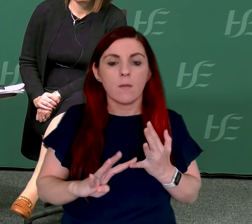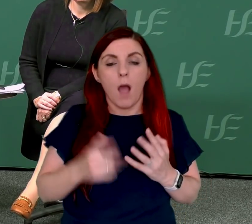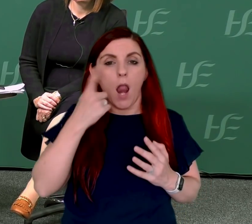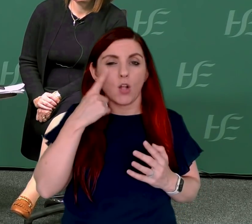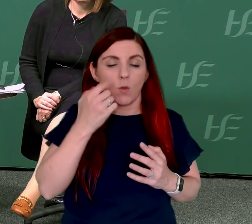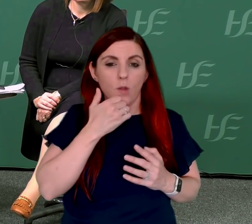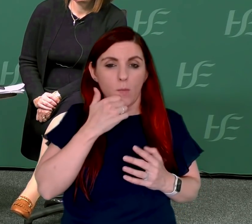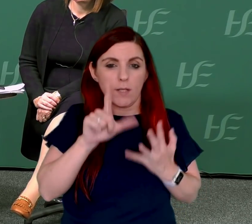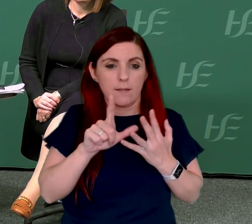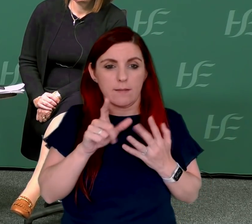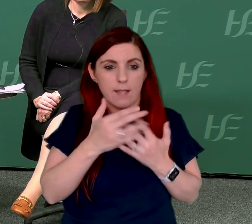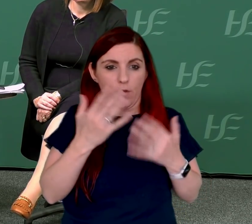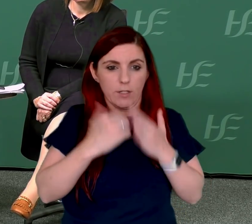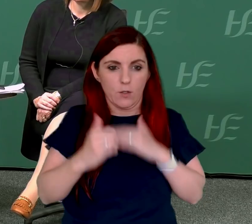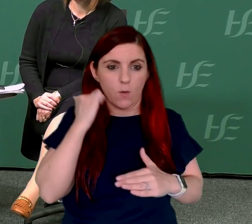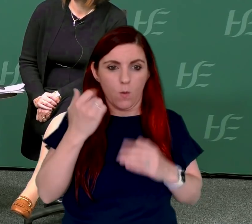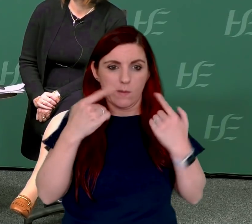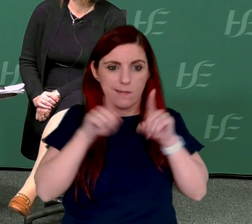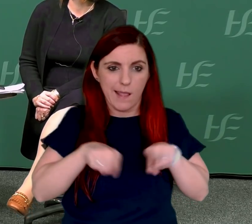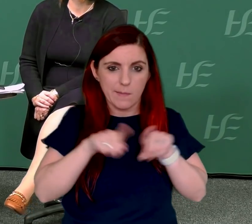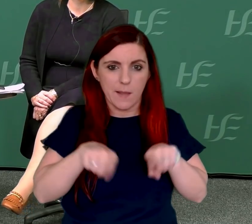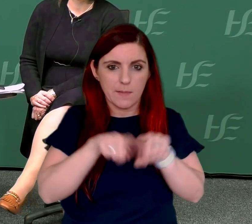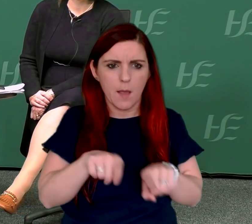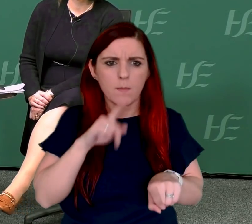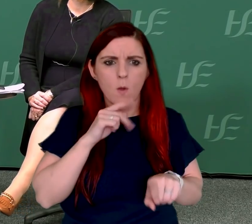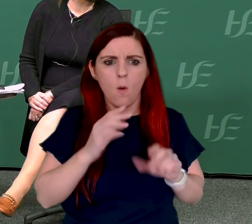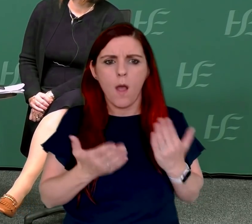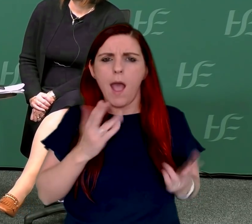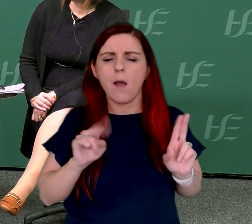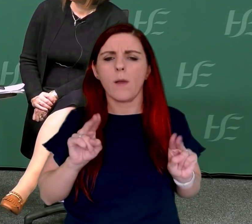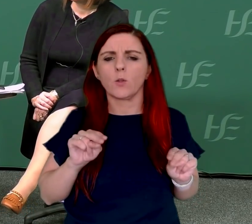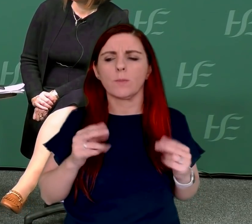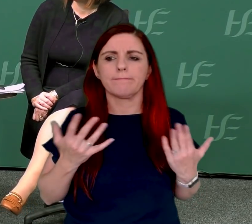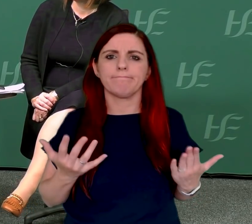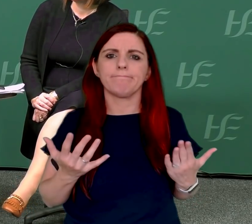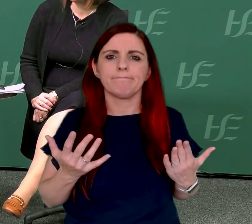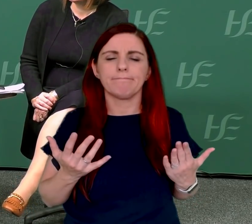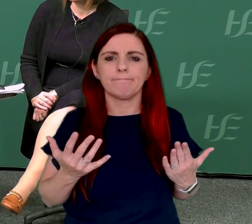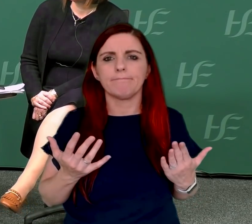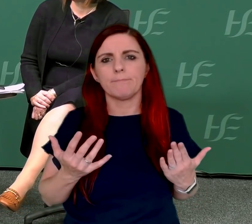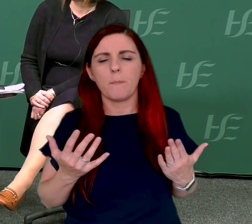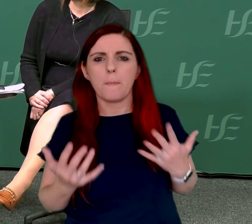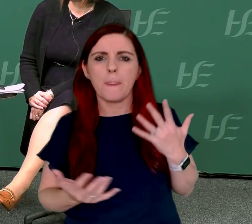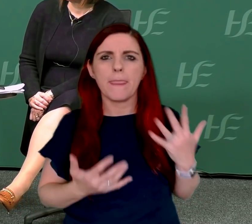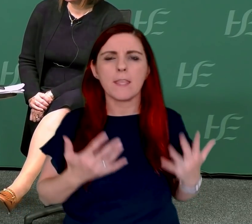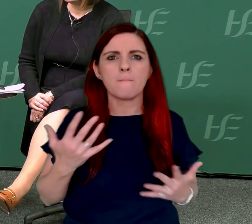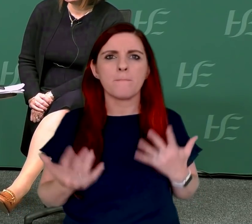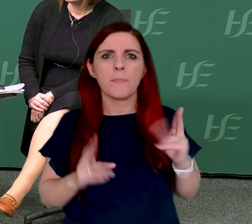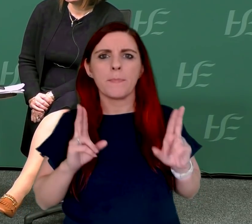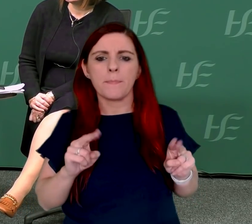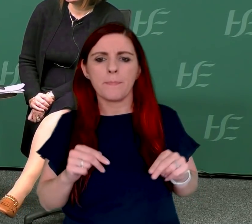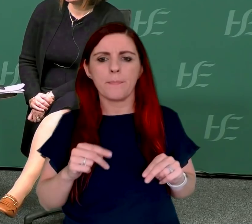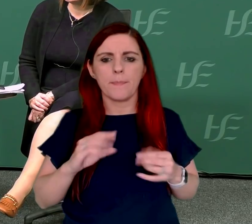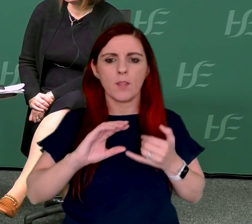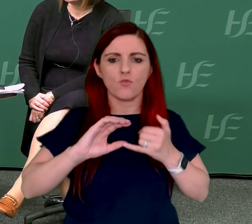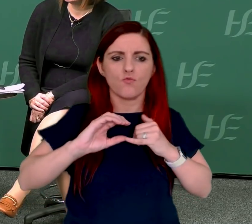figures several years ago, they'd be the same. So how can you, and I've written about this, how can you seek the confidence of